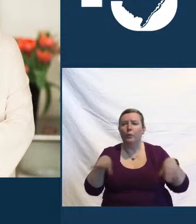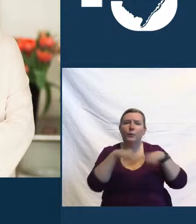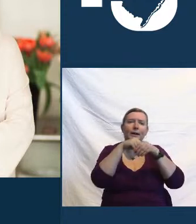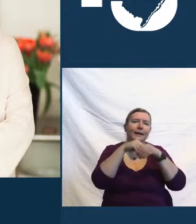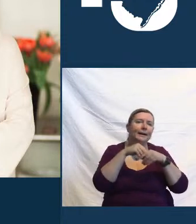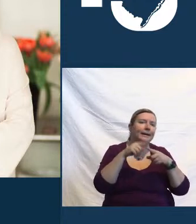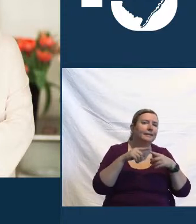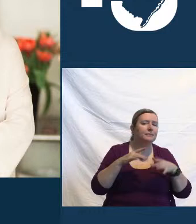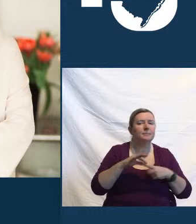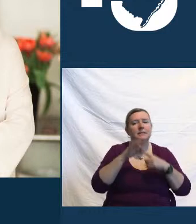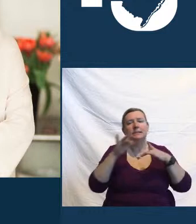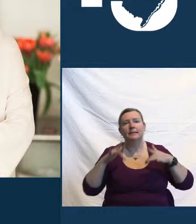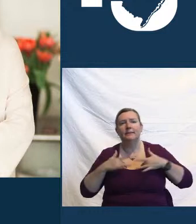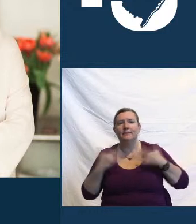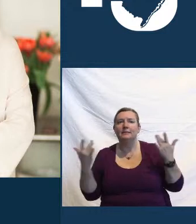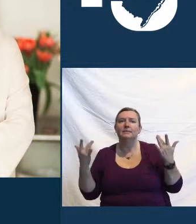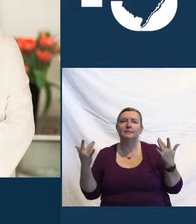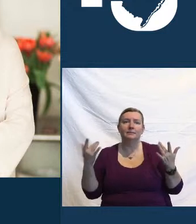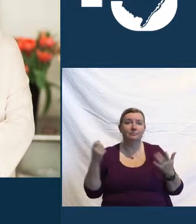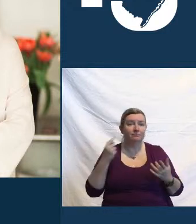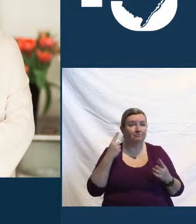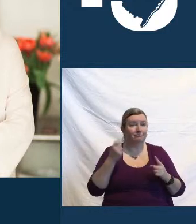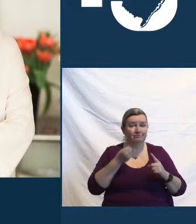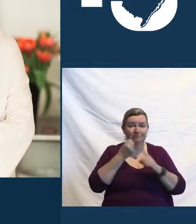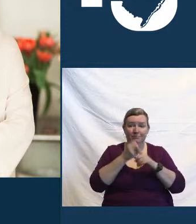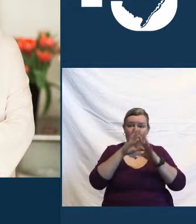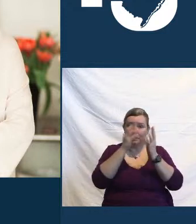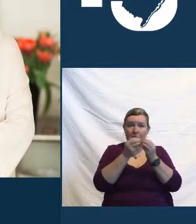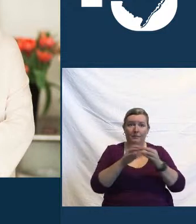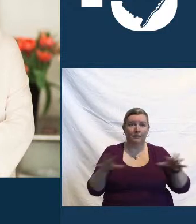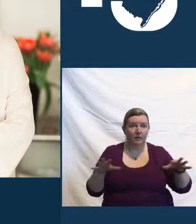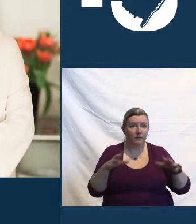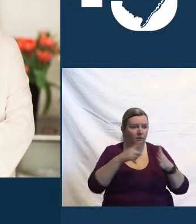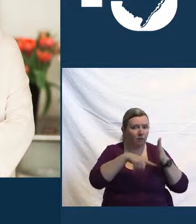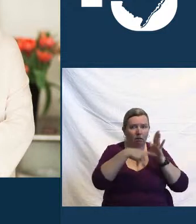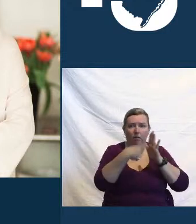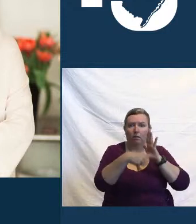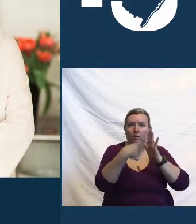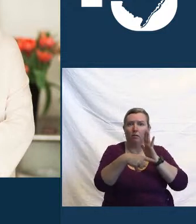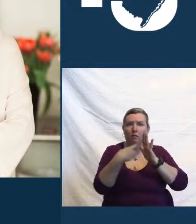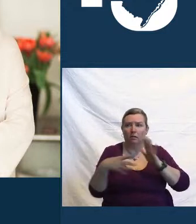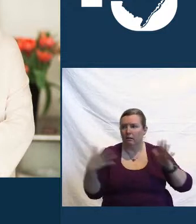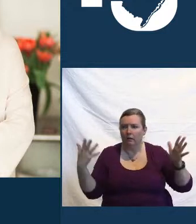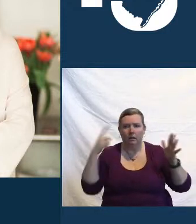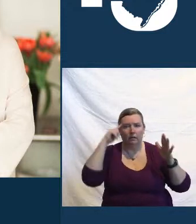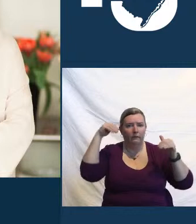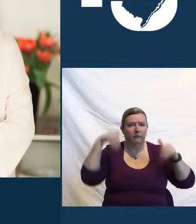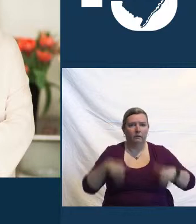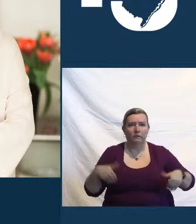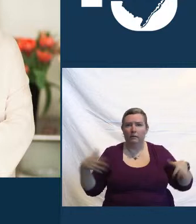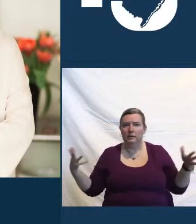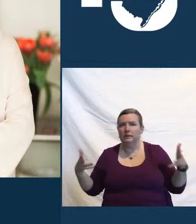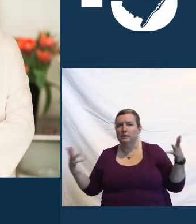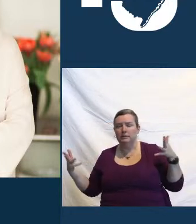countless celebrations. Thankfully, Hildegard and Rose found a partner in the EDA, which came through with emergency grants that allowed them to